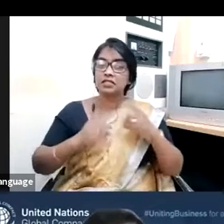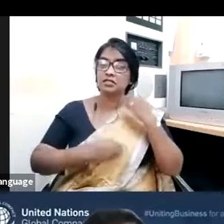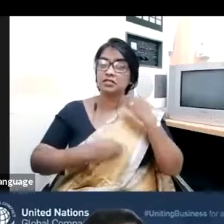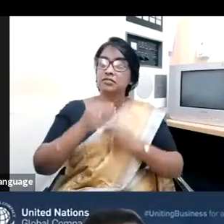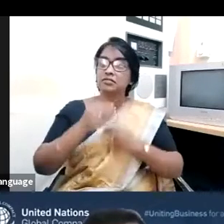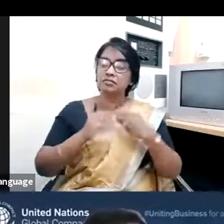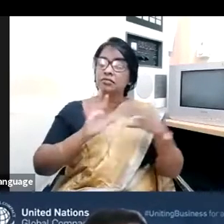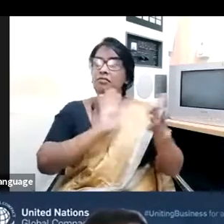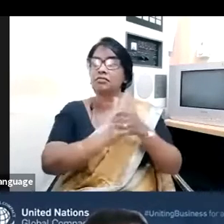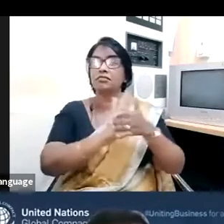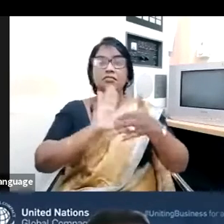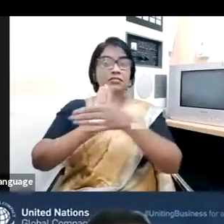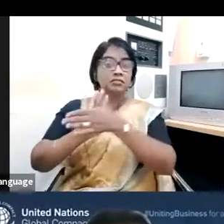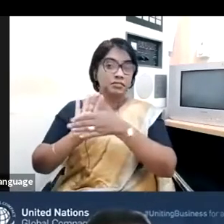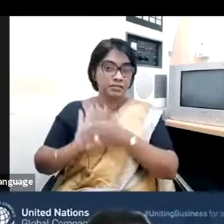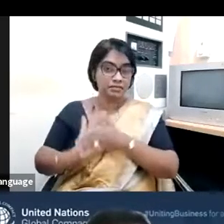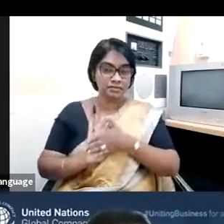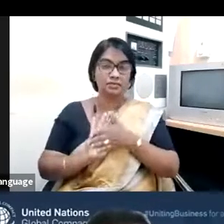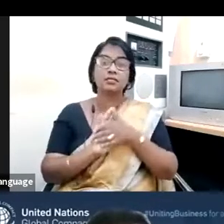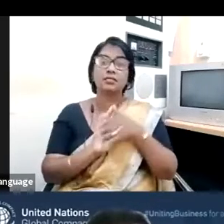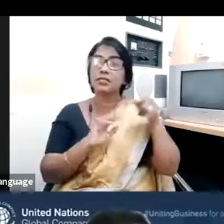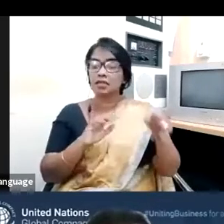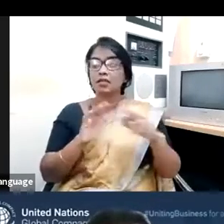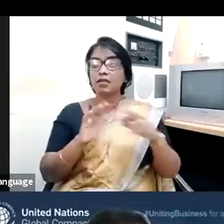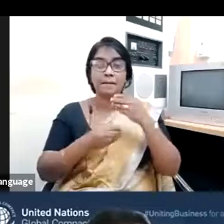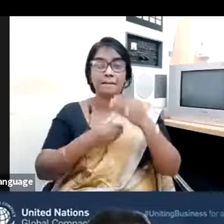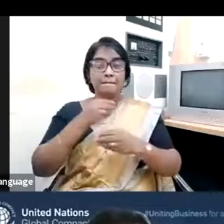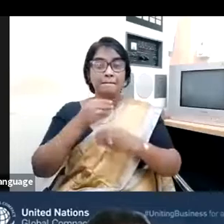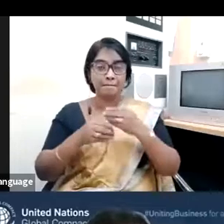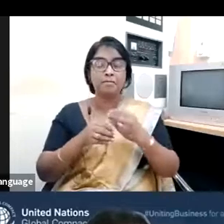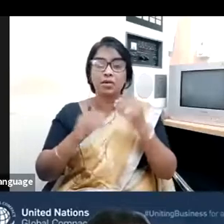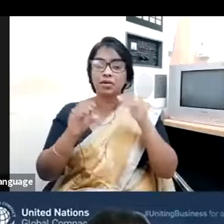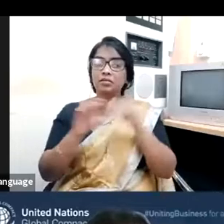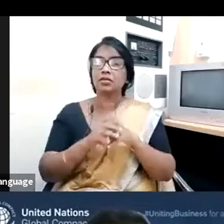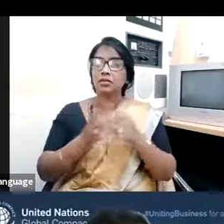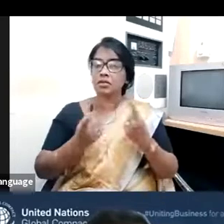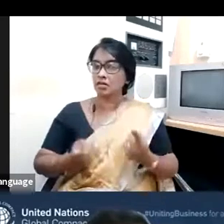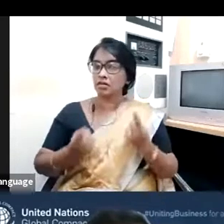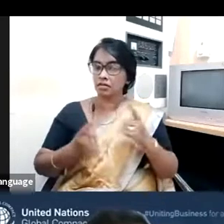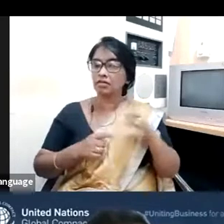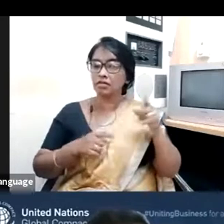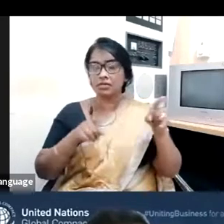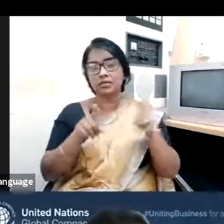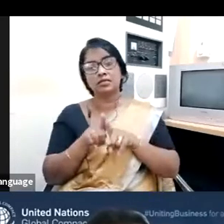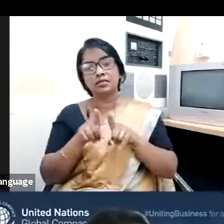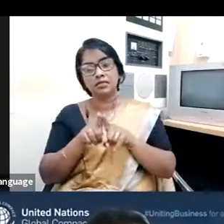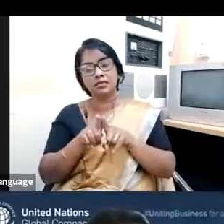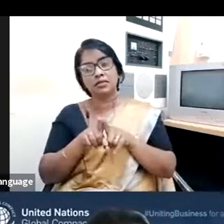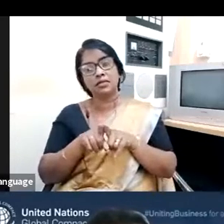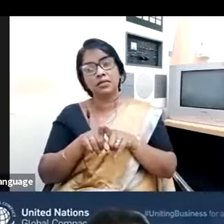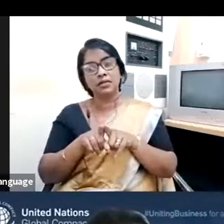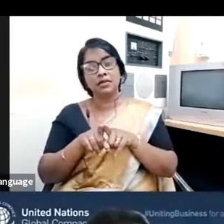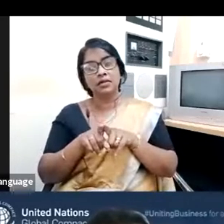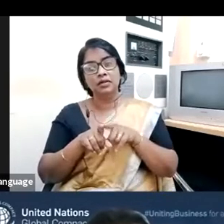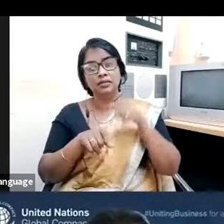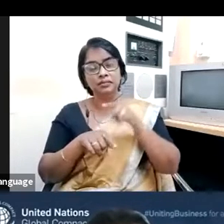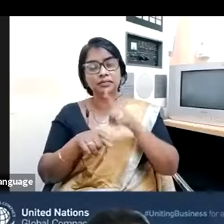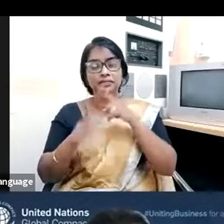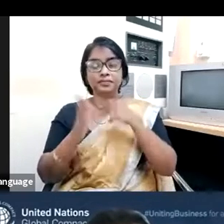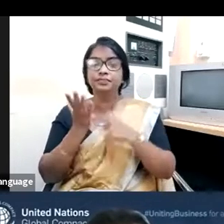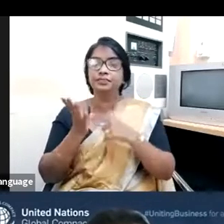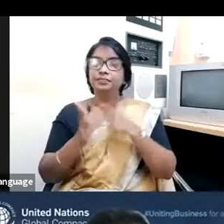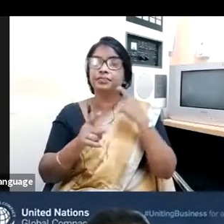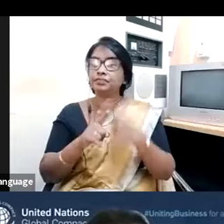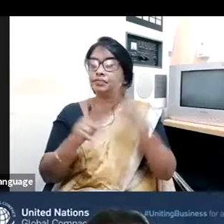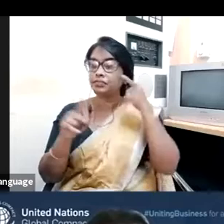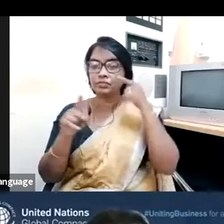necessity for our crop. So that is, we are not keeping an eye on tax concessions. Secondly, we have found benefits, as my